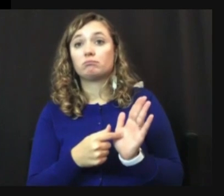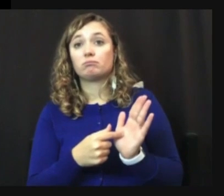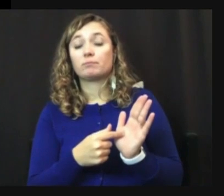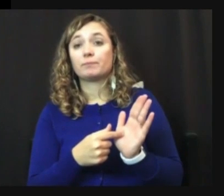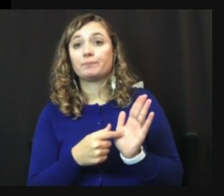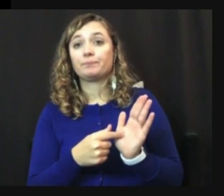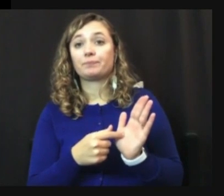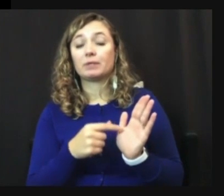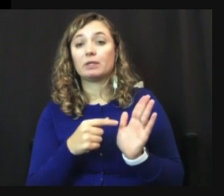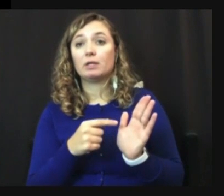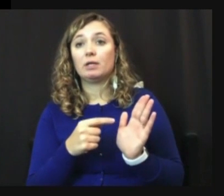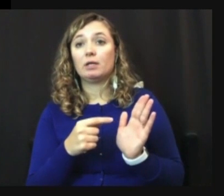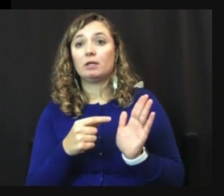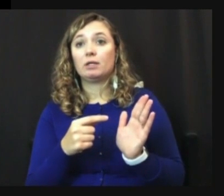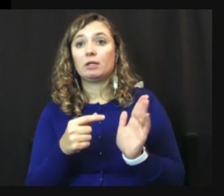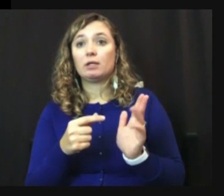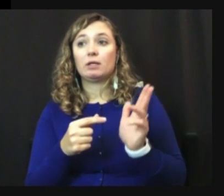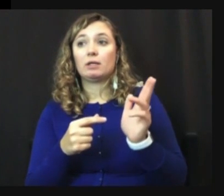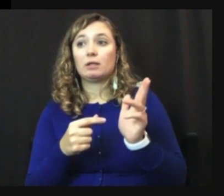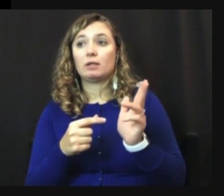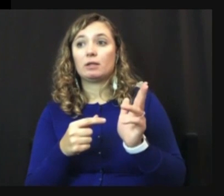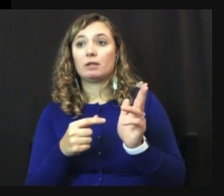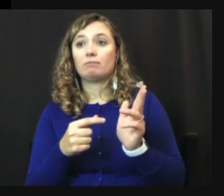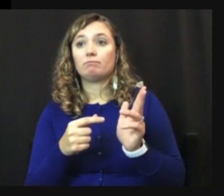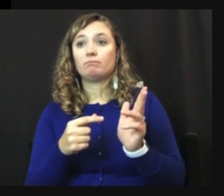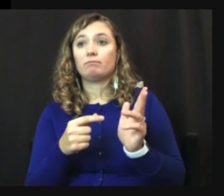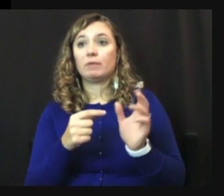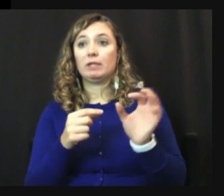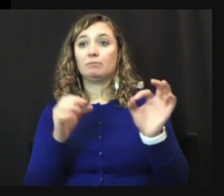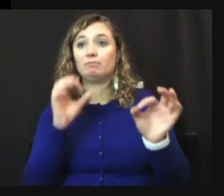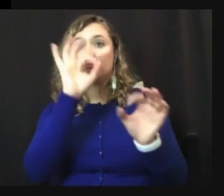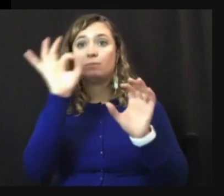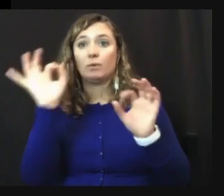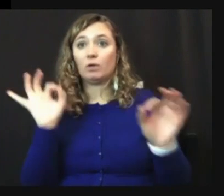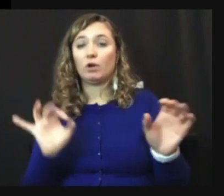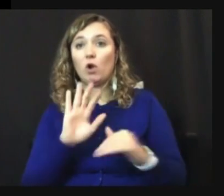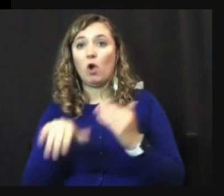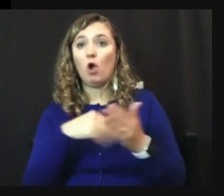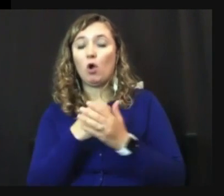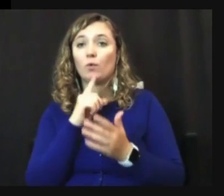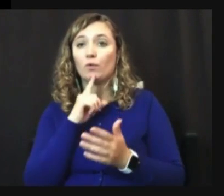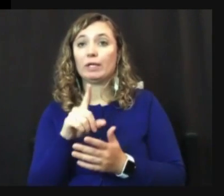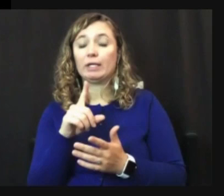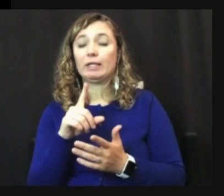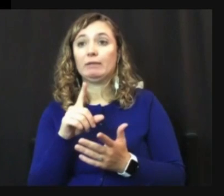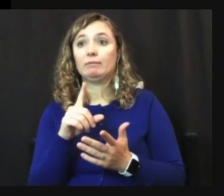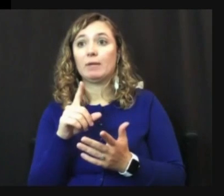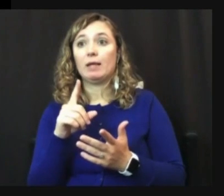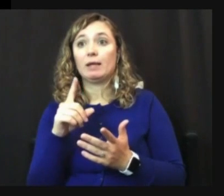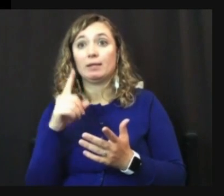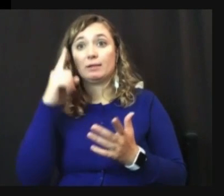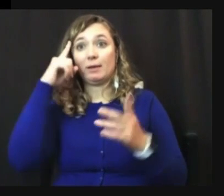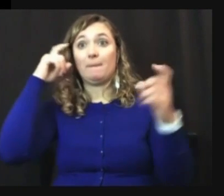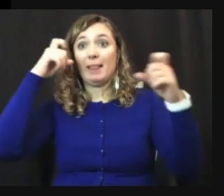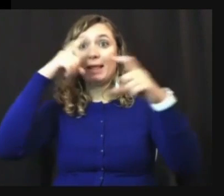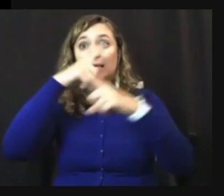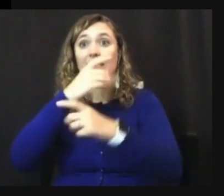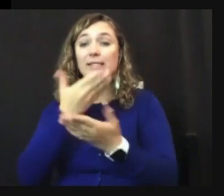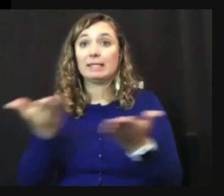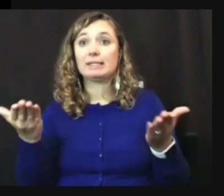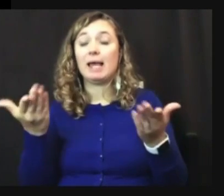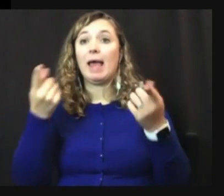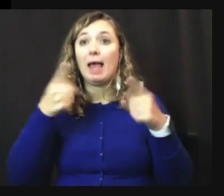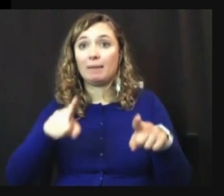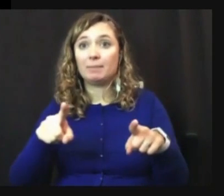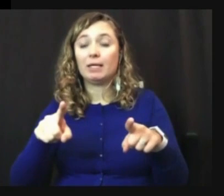these end products are a complex set of things that are happening within the autistic person's brain. It is the way that